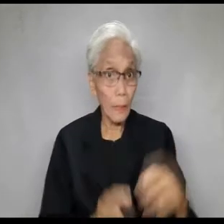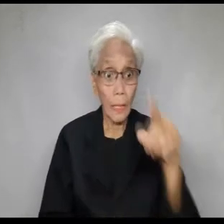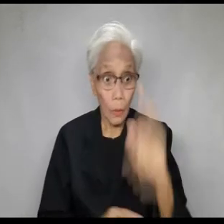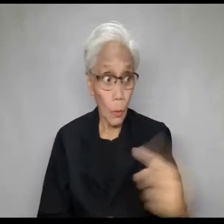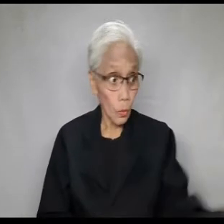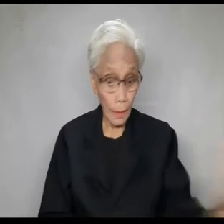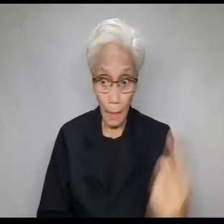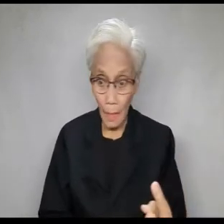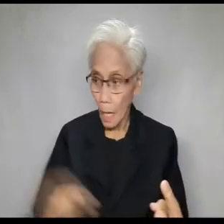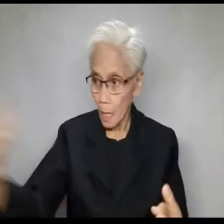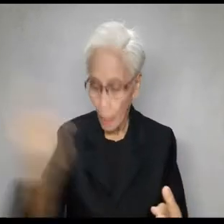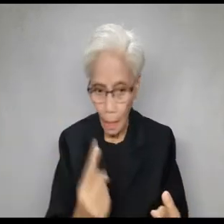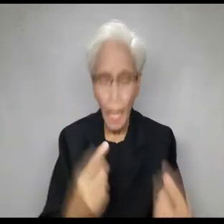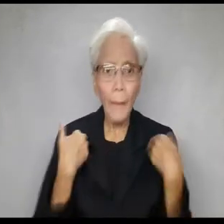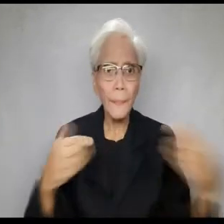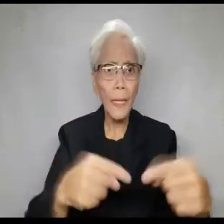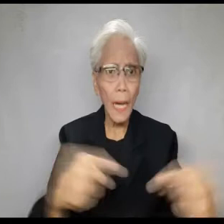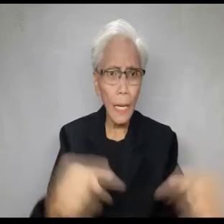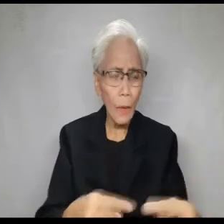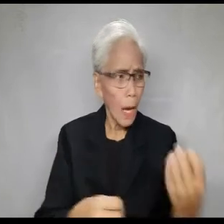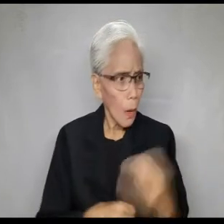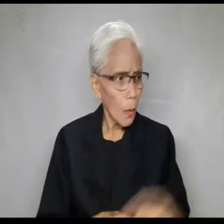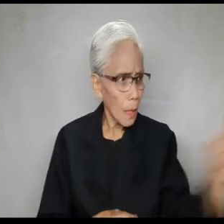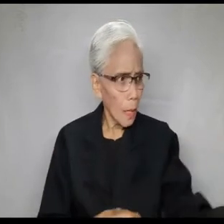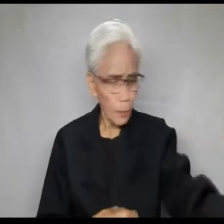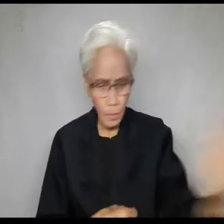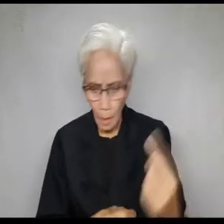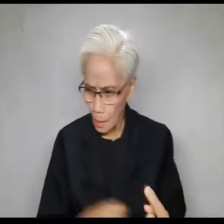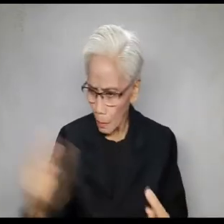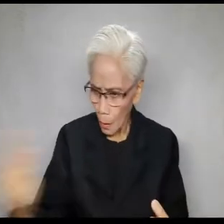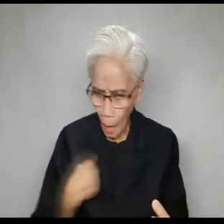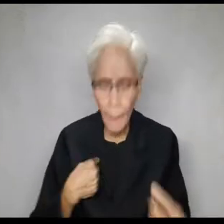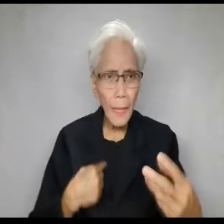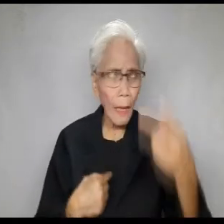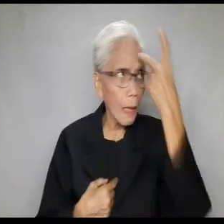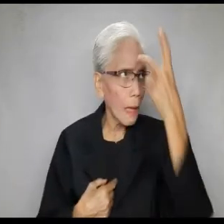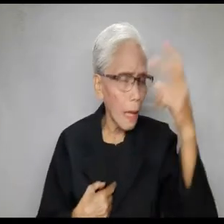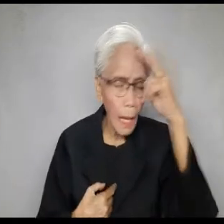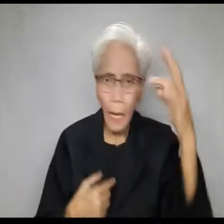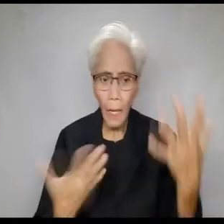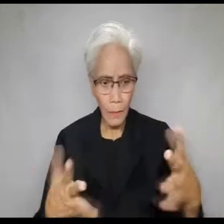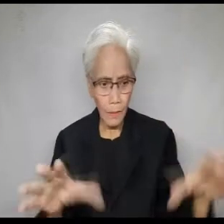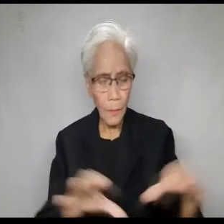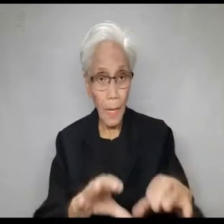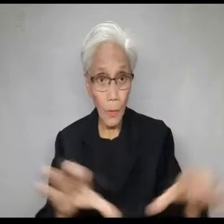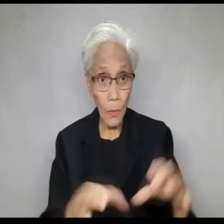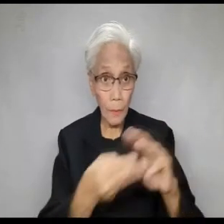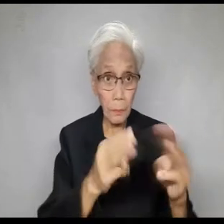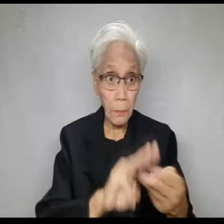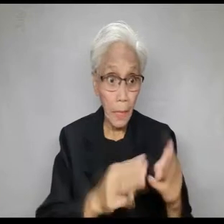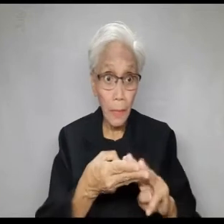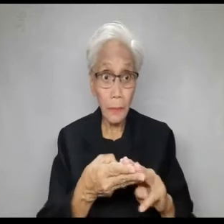Dumating ka lang, may nag-aaway na sa paligid mo. Dumating ka lang, may misunderstanding na among your workmates. Sa totoo